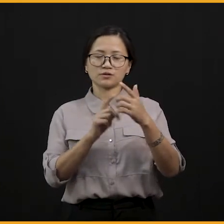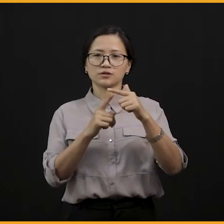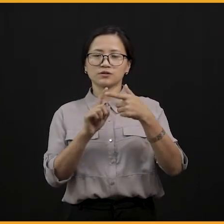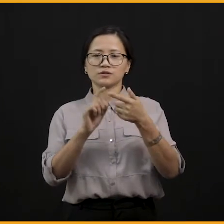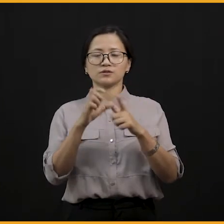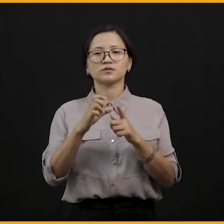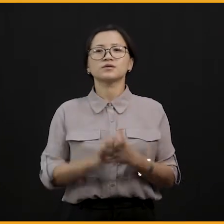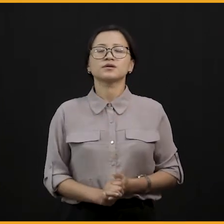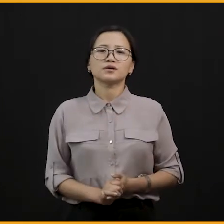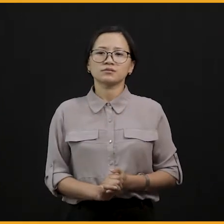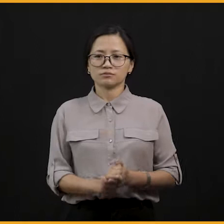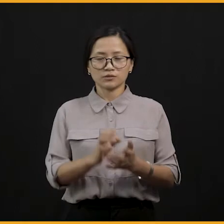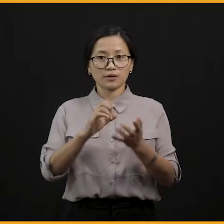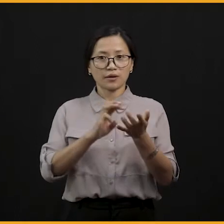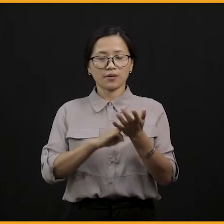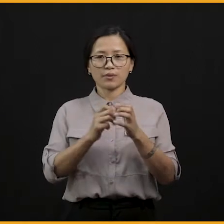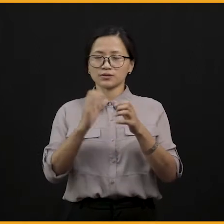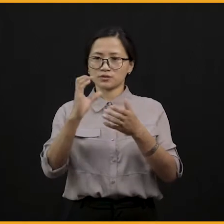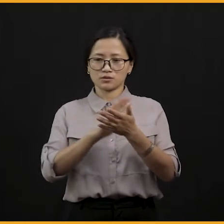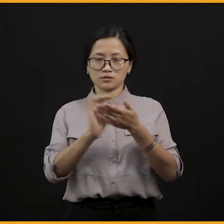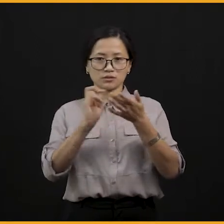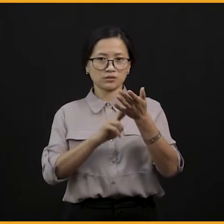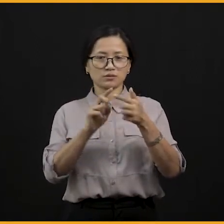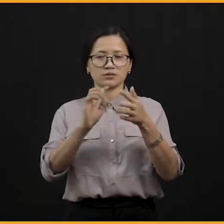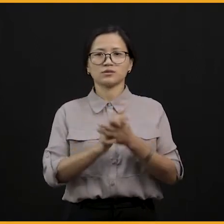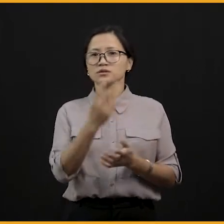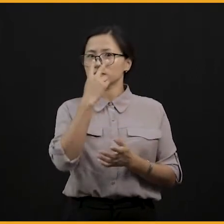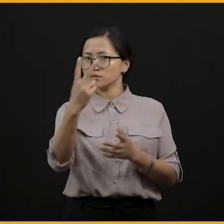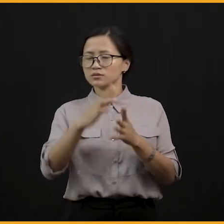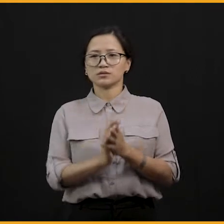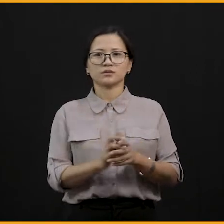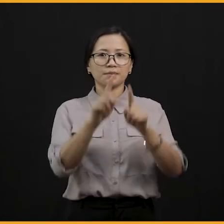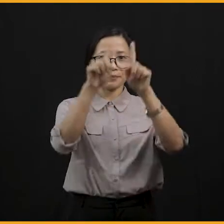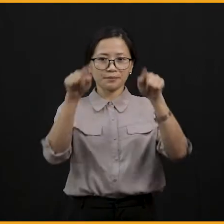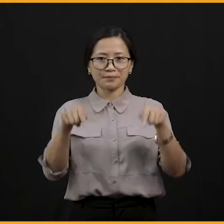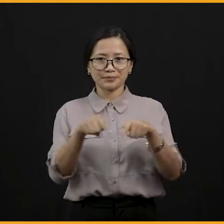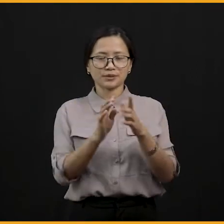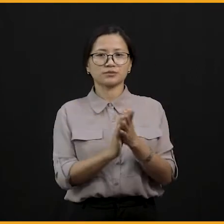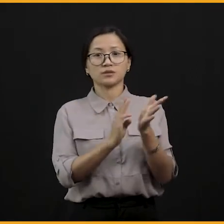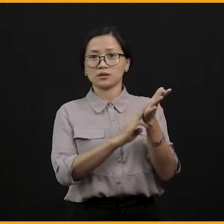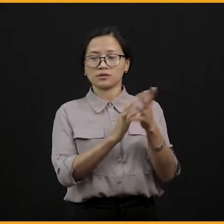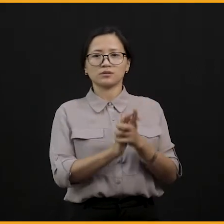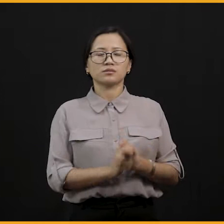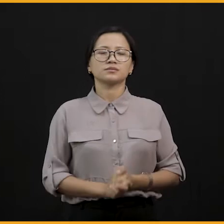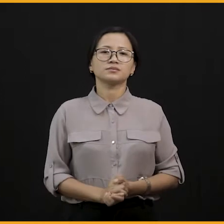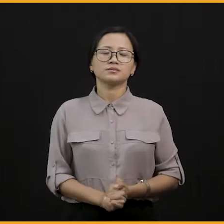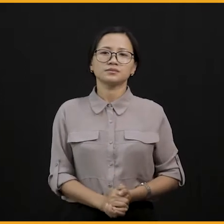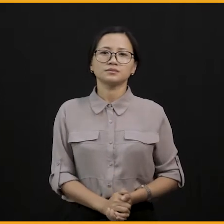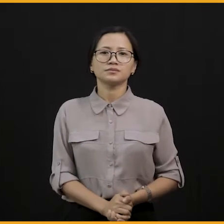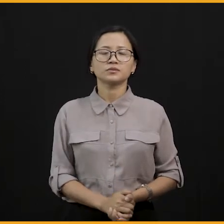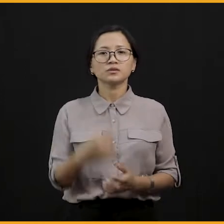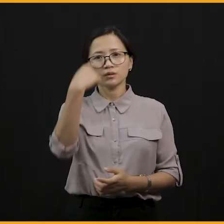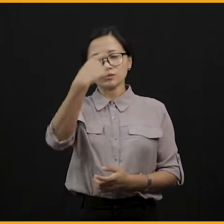okay. He invented this machine. Now you all can take a look at this machine. It's an interesting machine.